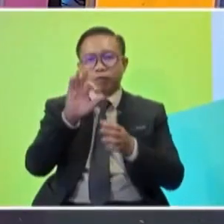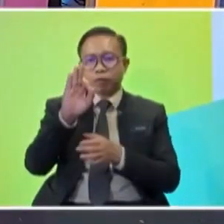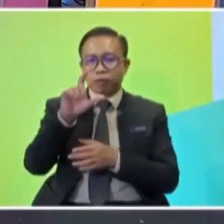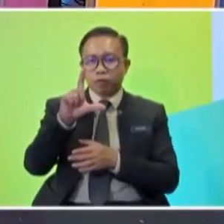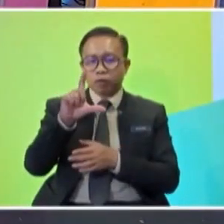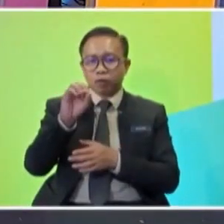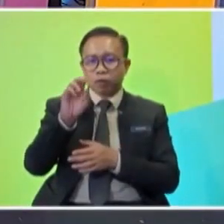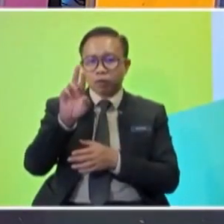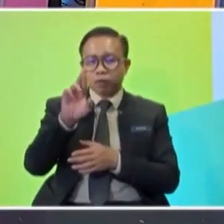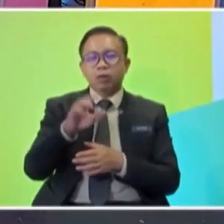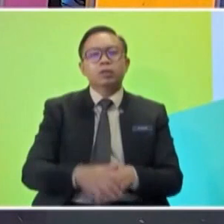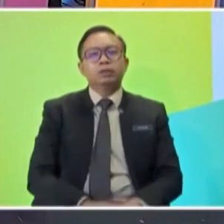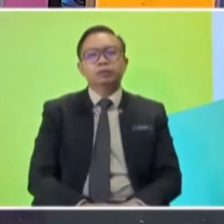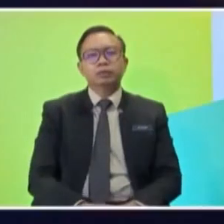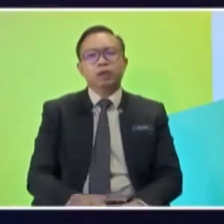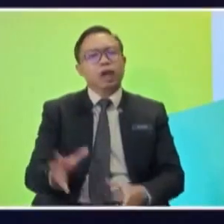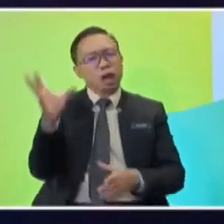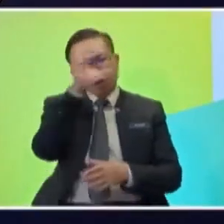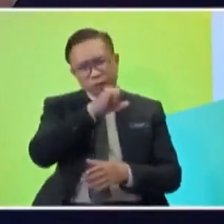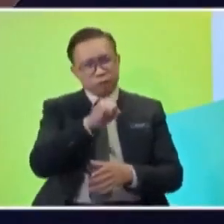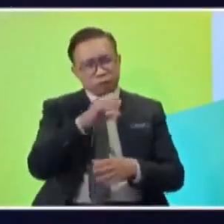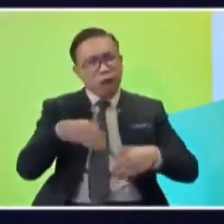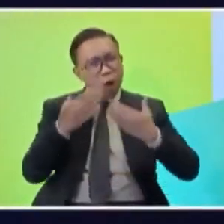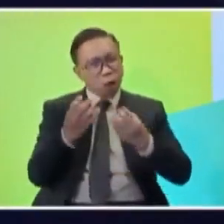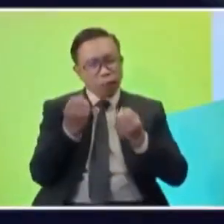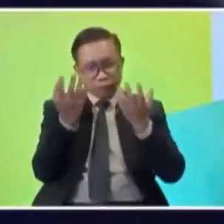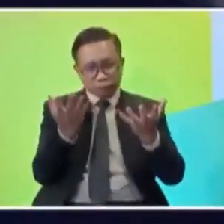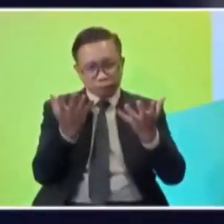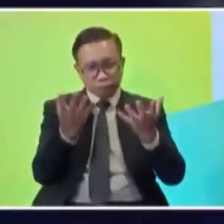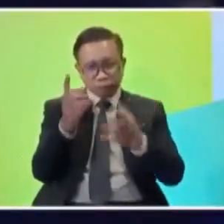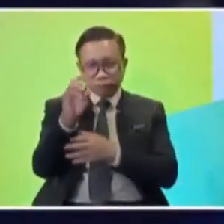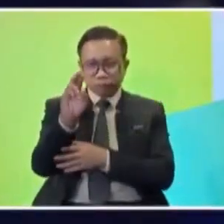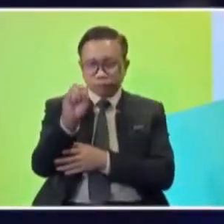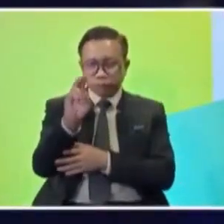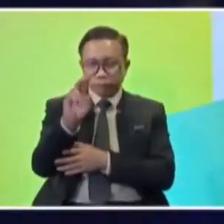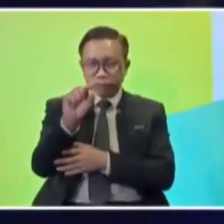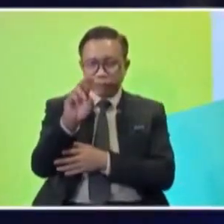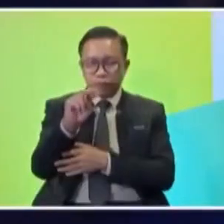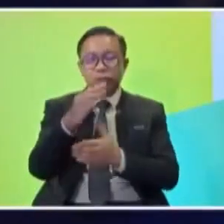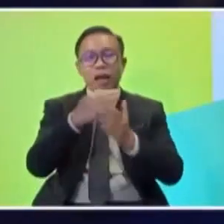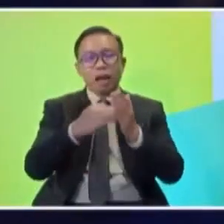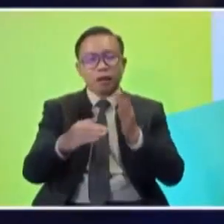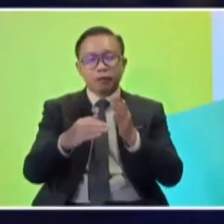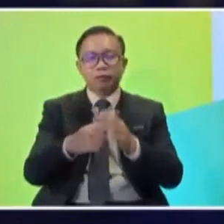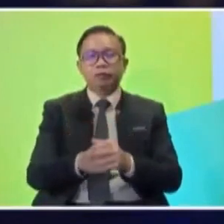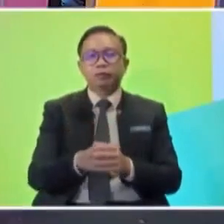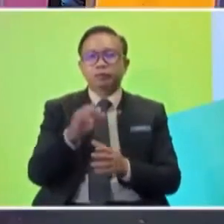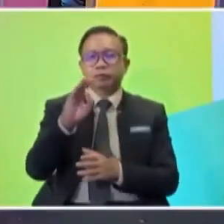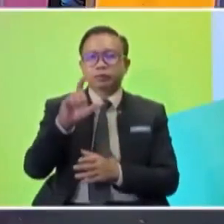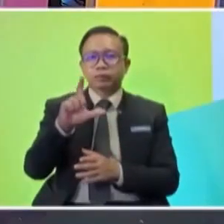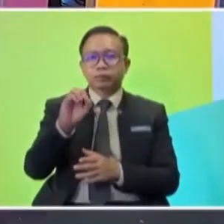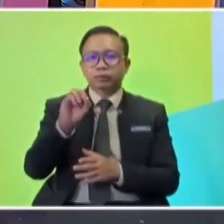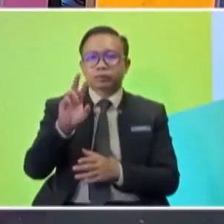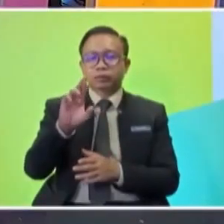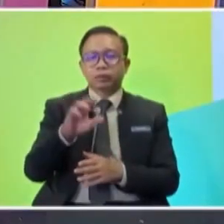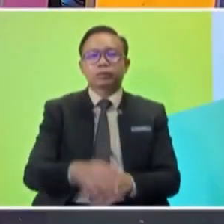Okay. Alright, so just guess how many donuts can I get with half kilogram of flour? I guess only,